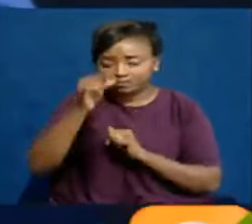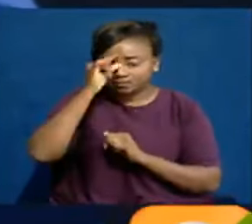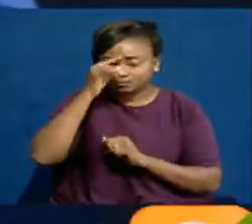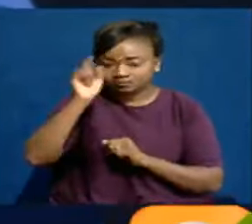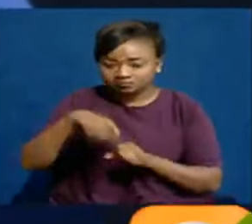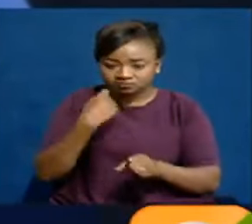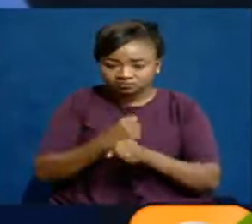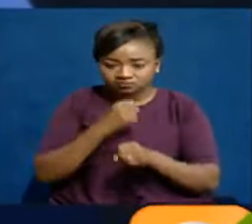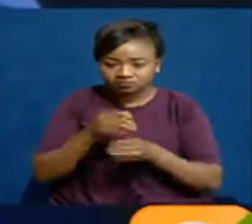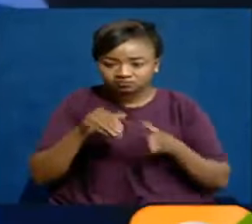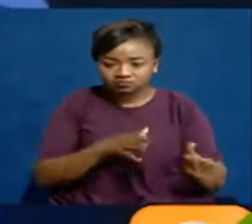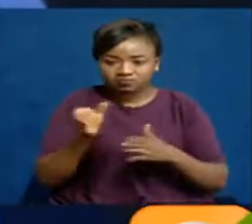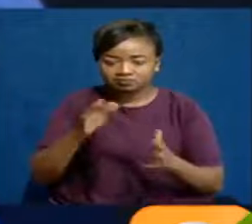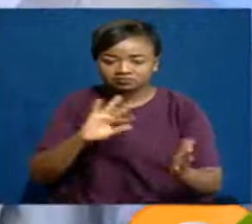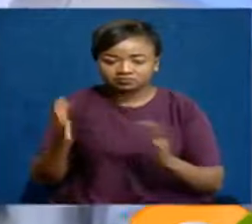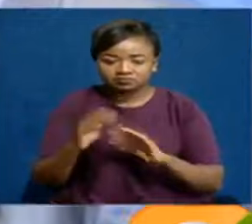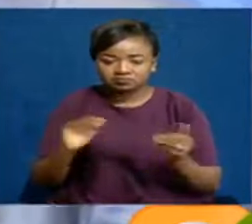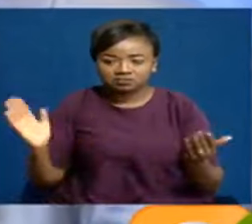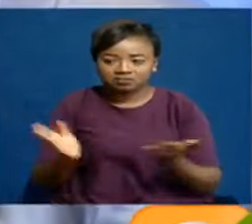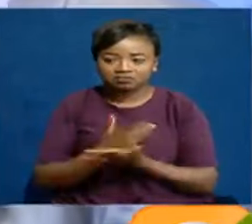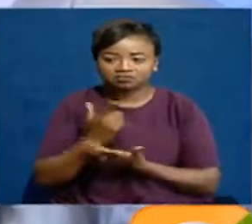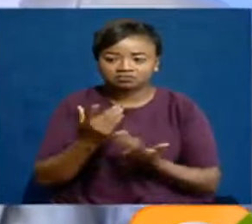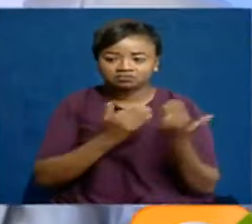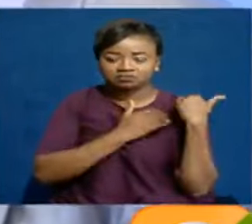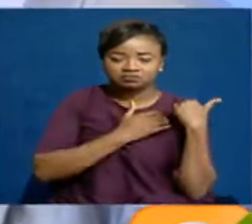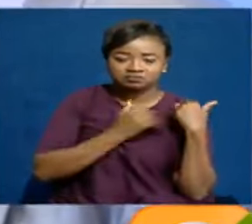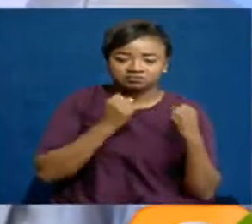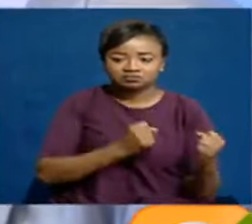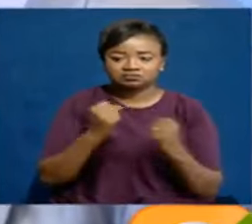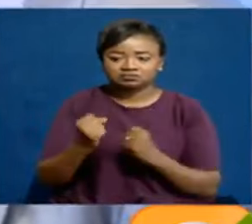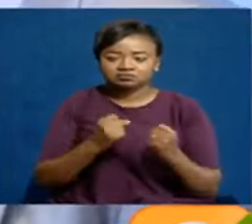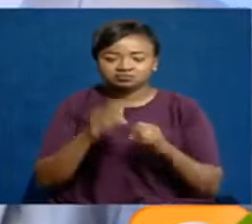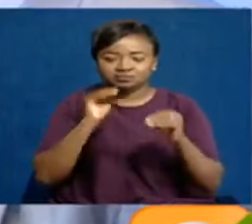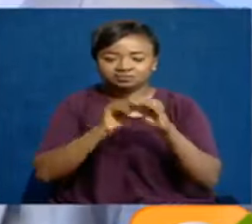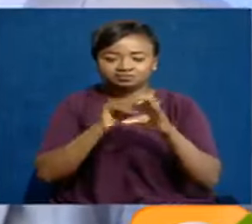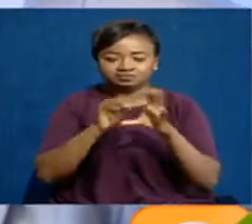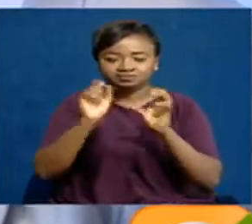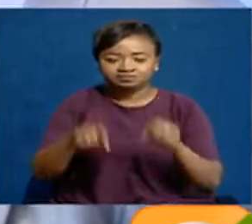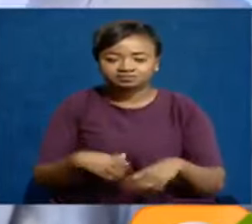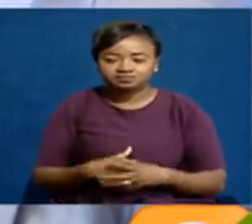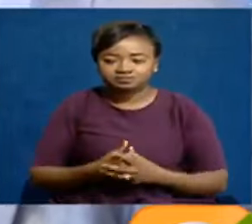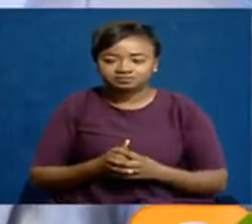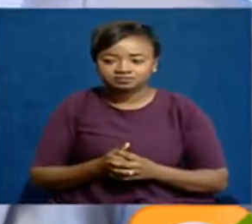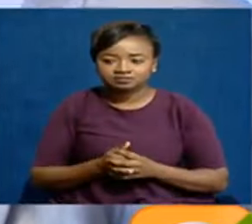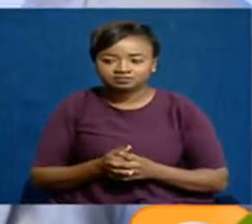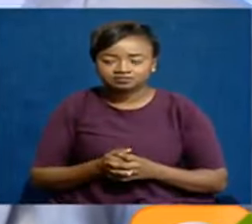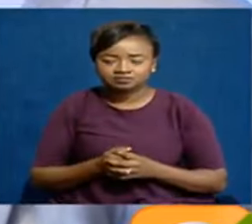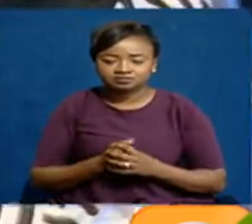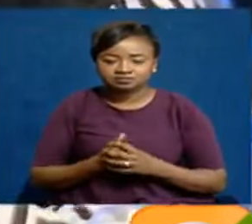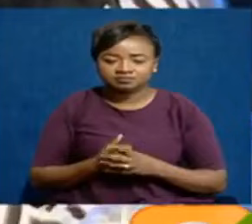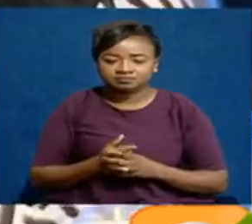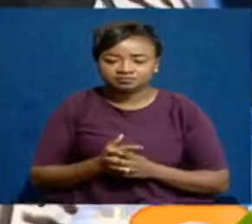on eliminating waylay charges, which make it expensive for investors owing to the duplication of charges across